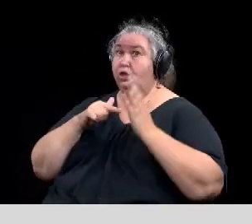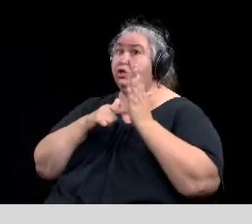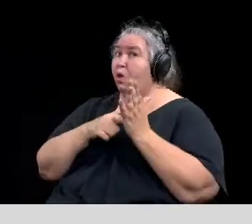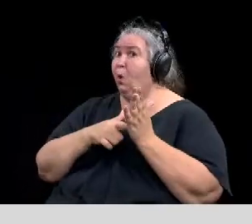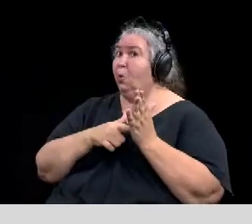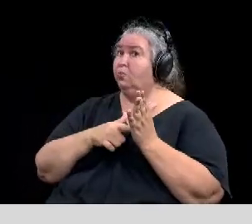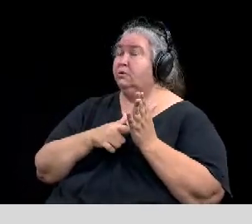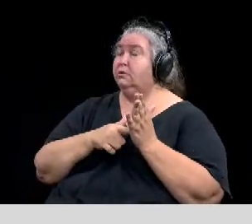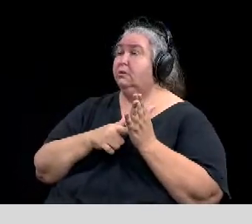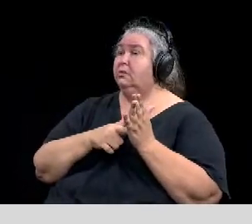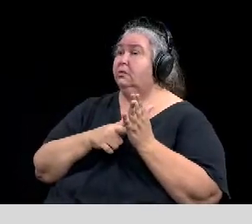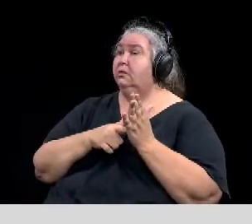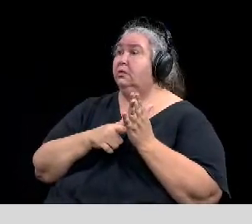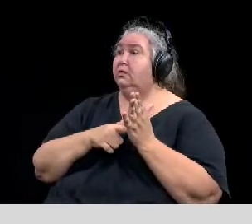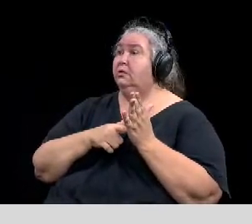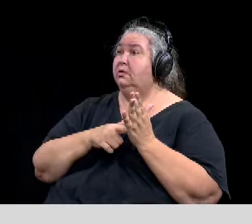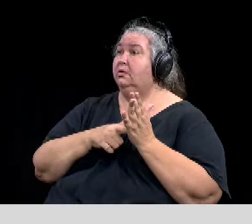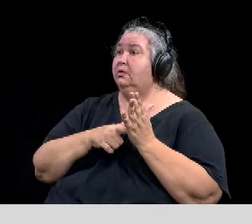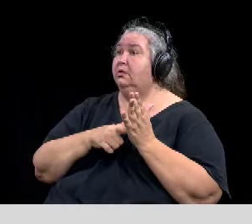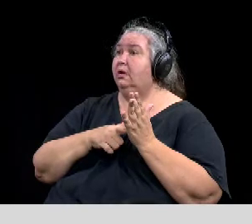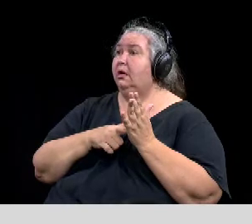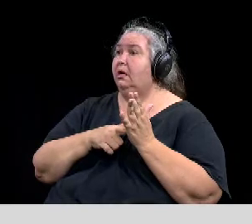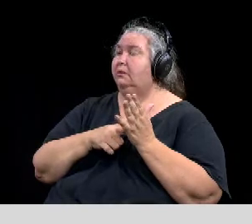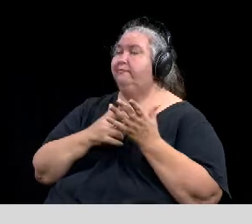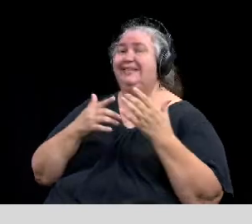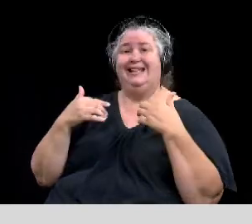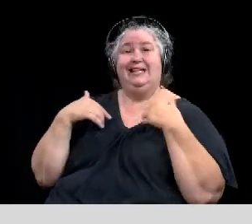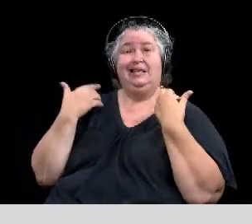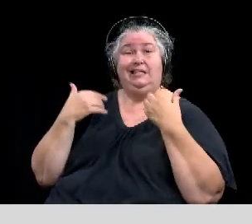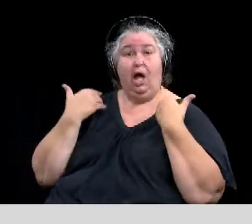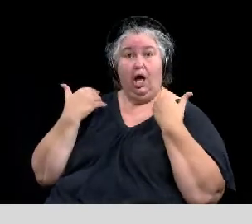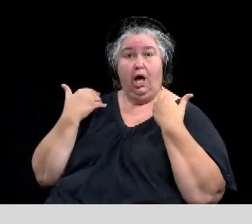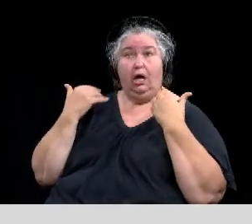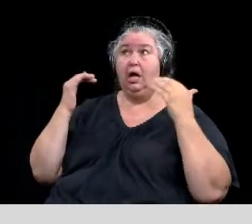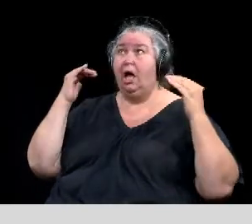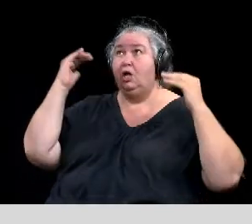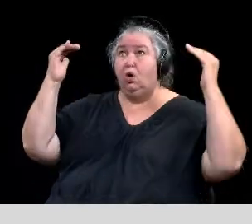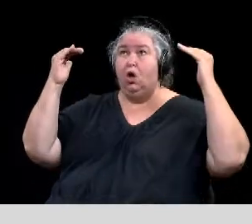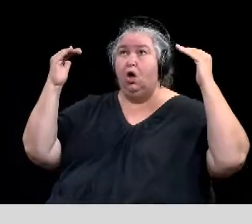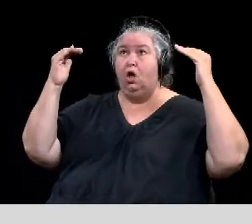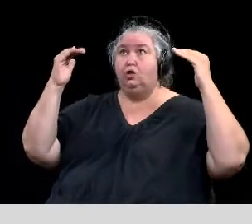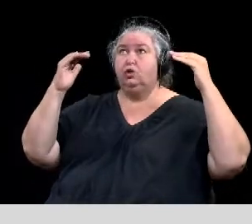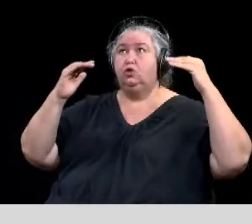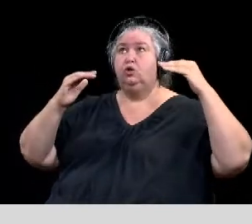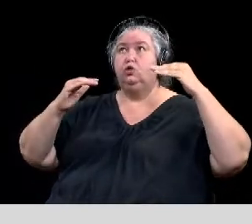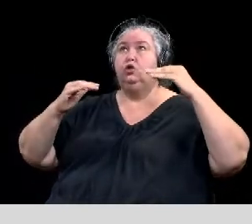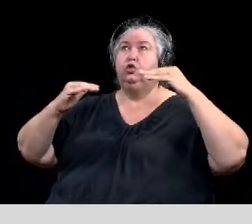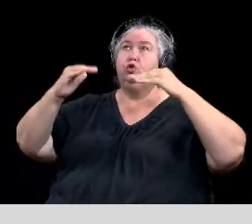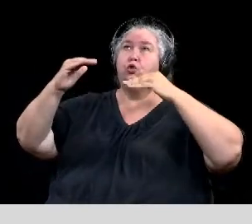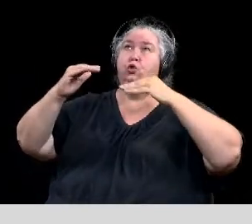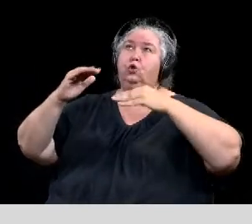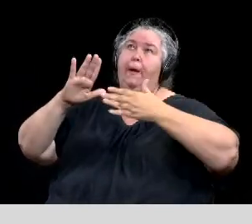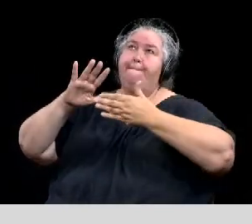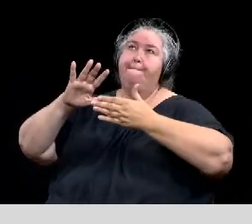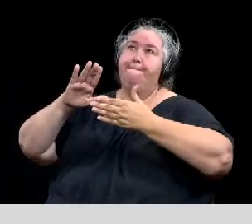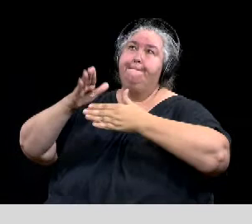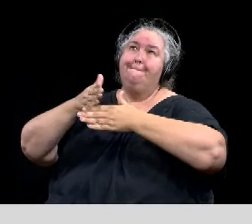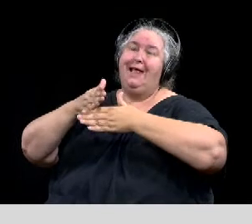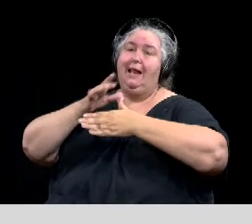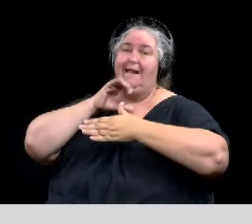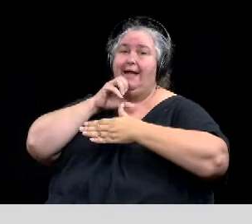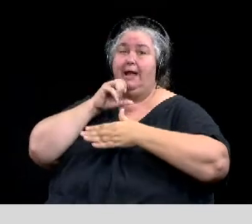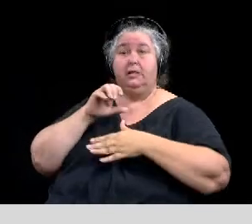cases have been in young adults to middle age. But again, where those fatalities